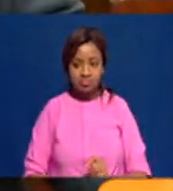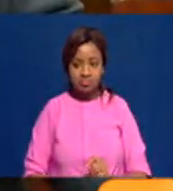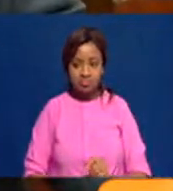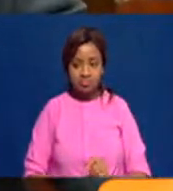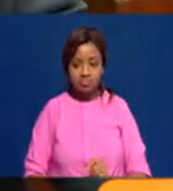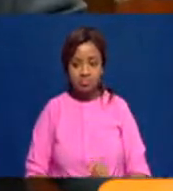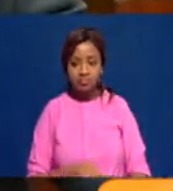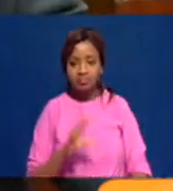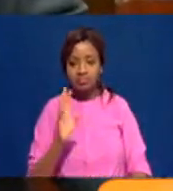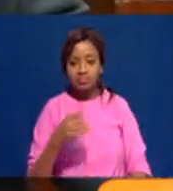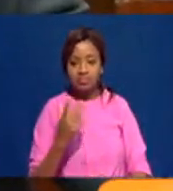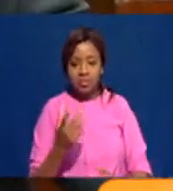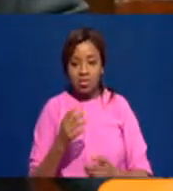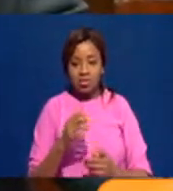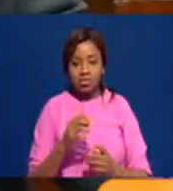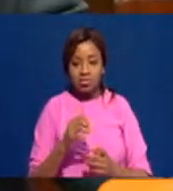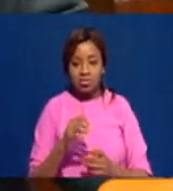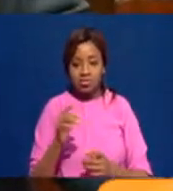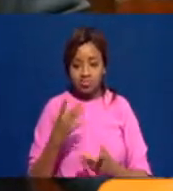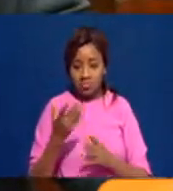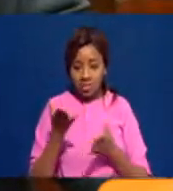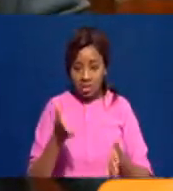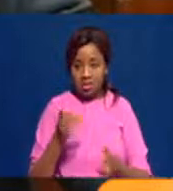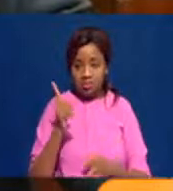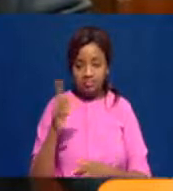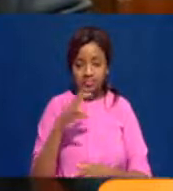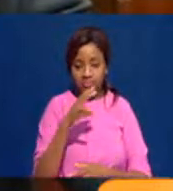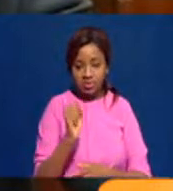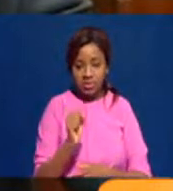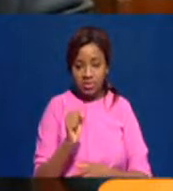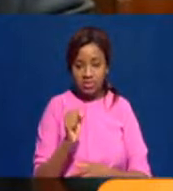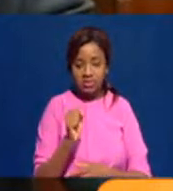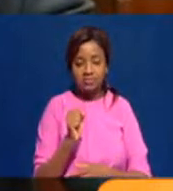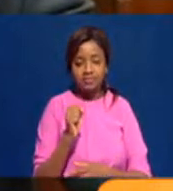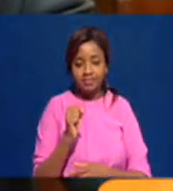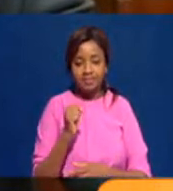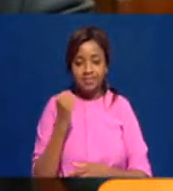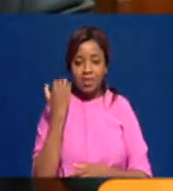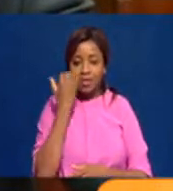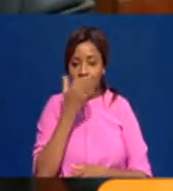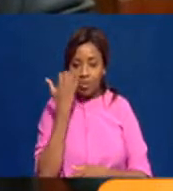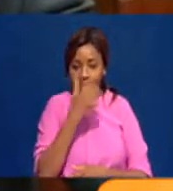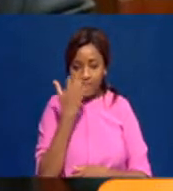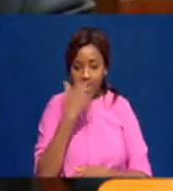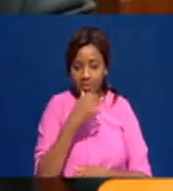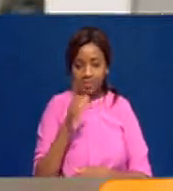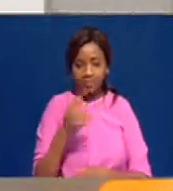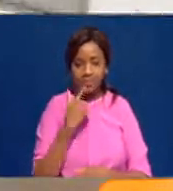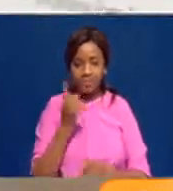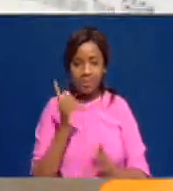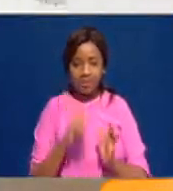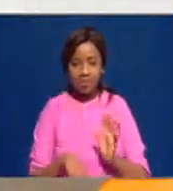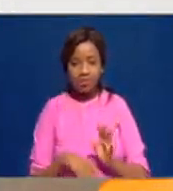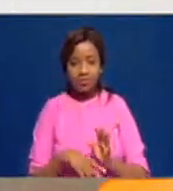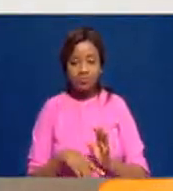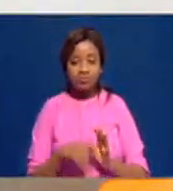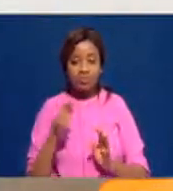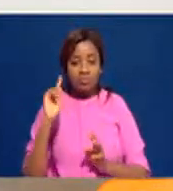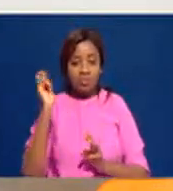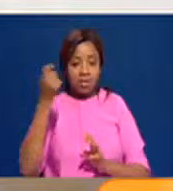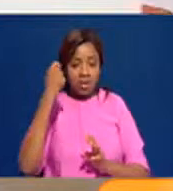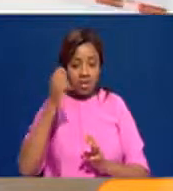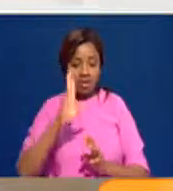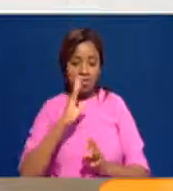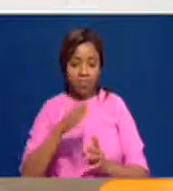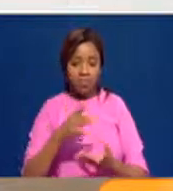In October 2022, the then incoming Transport Cabinet Secretary Kipchumba Murkomen told the parliamentary committee that Kenya would be seeking